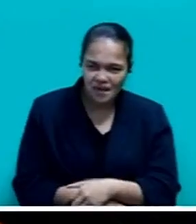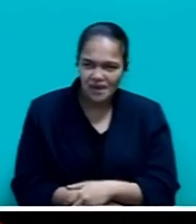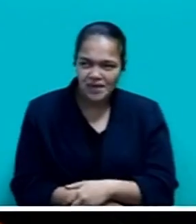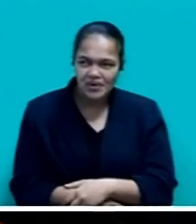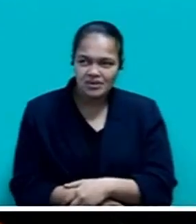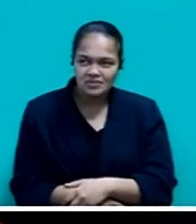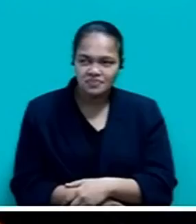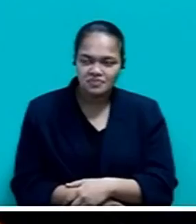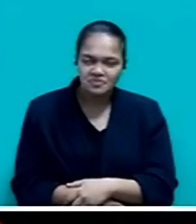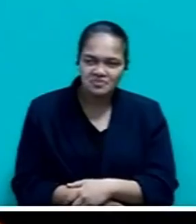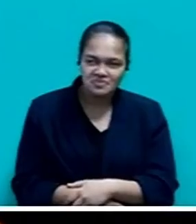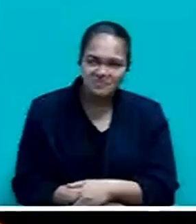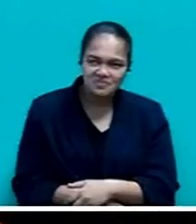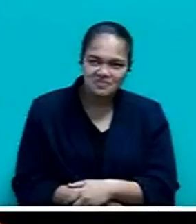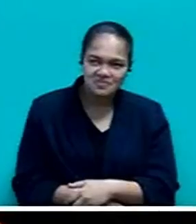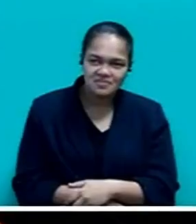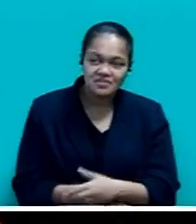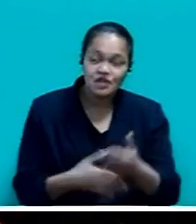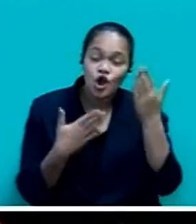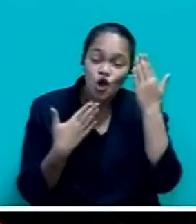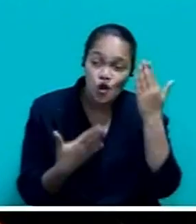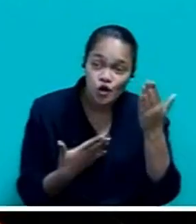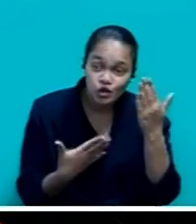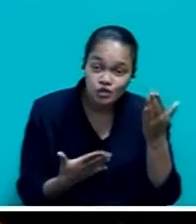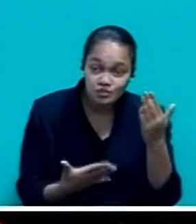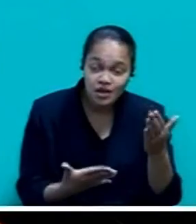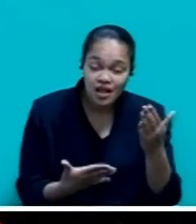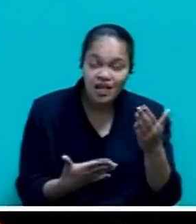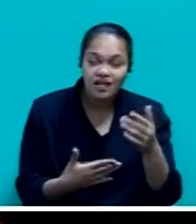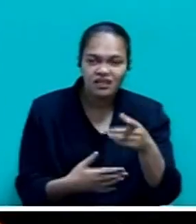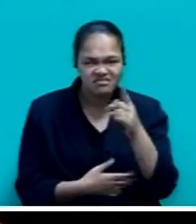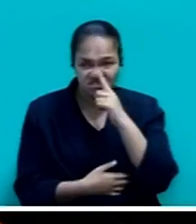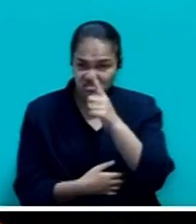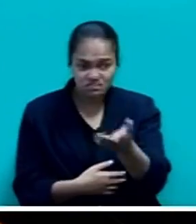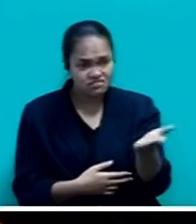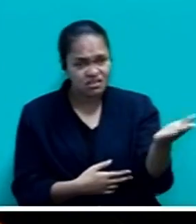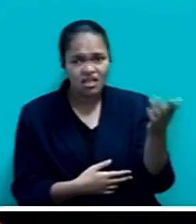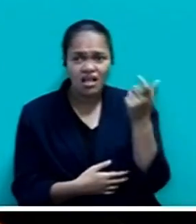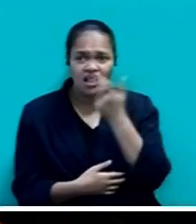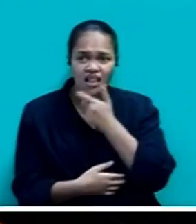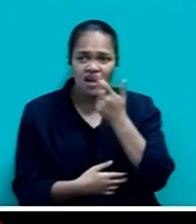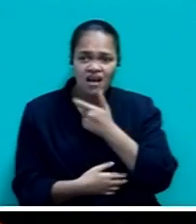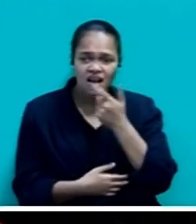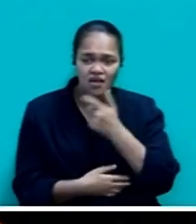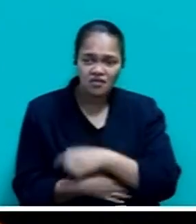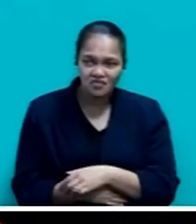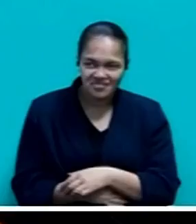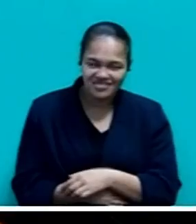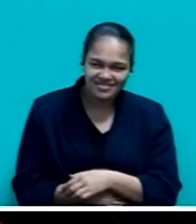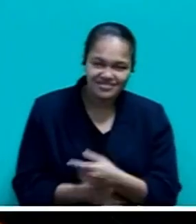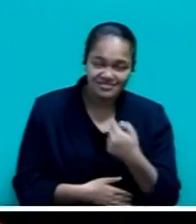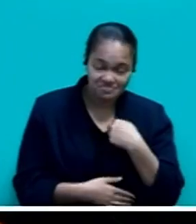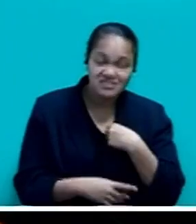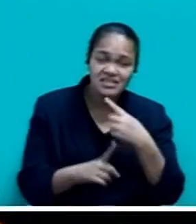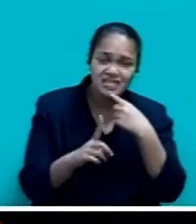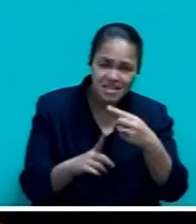I said, and Honorable then, Naisa is laughing. yeah. And then I said, Mr. Speaker,